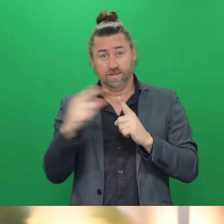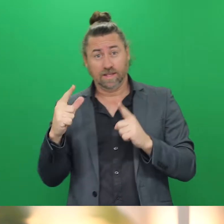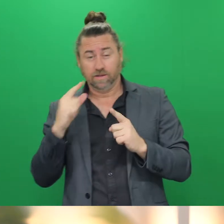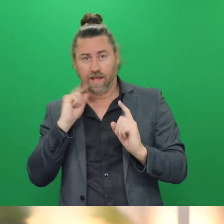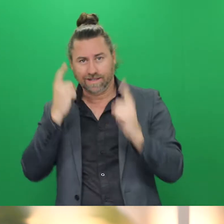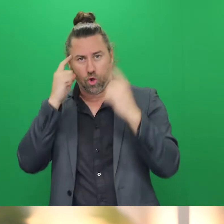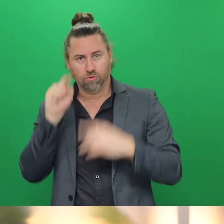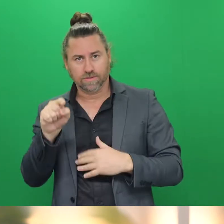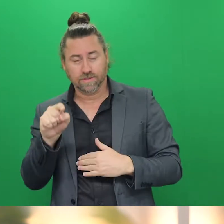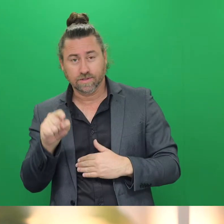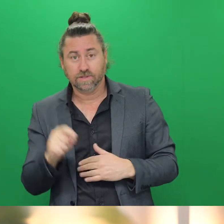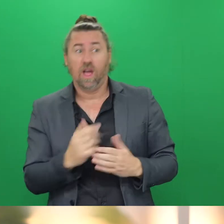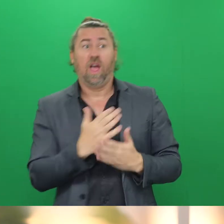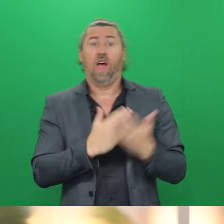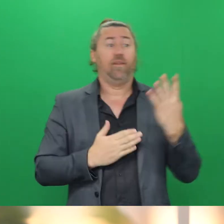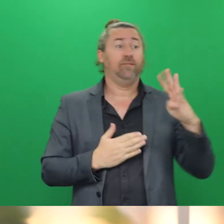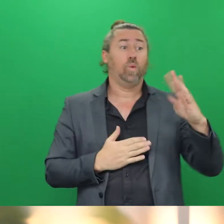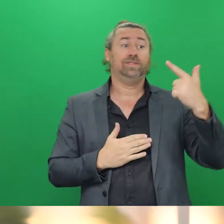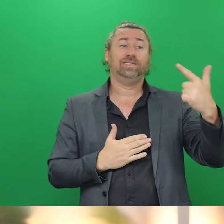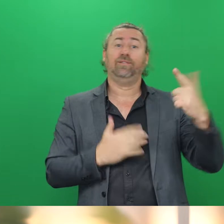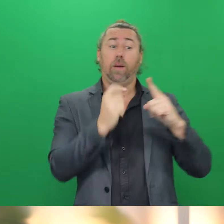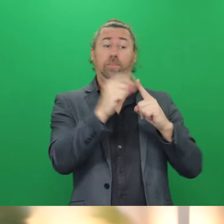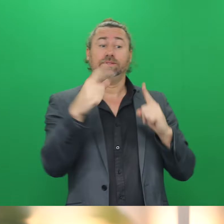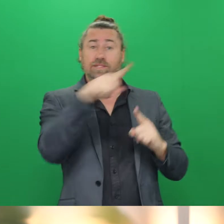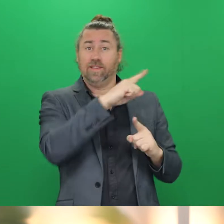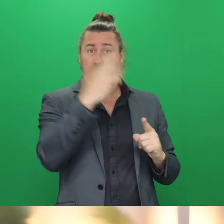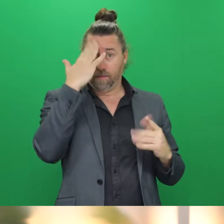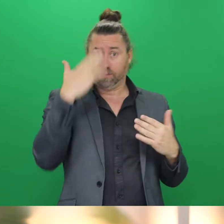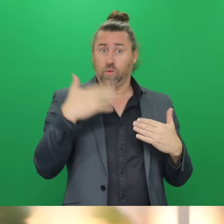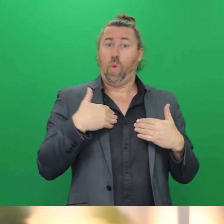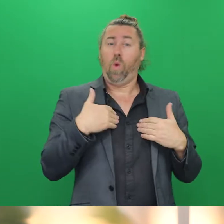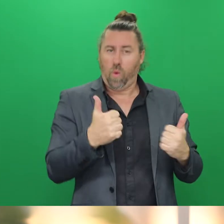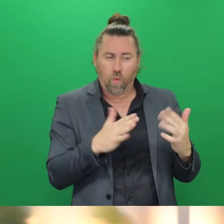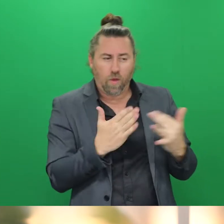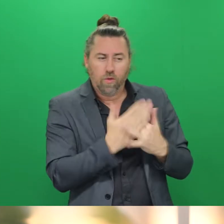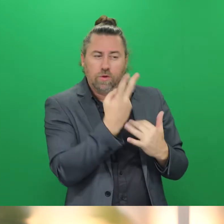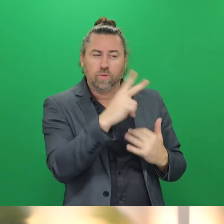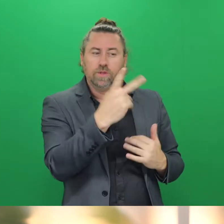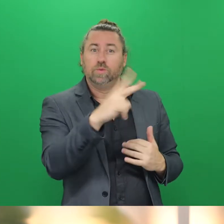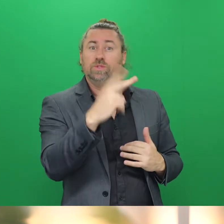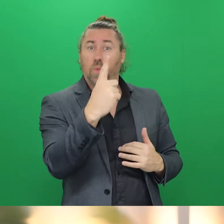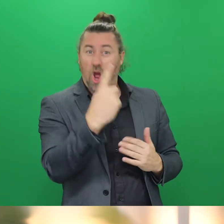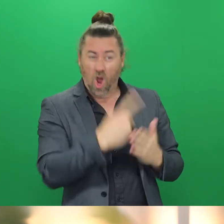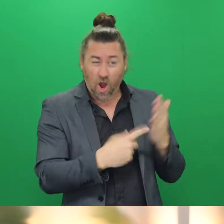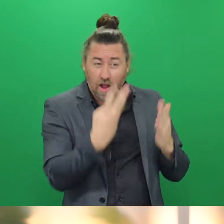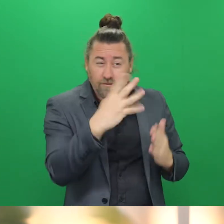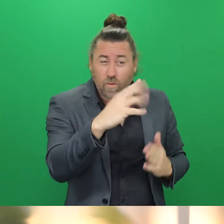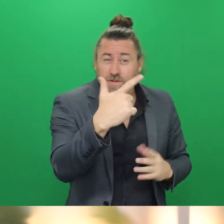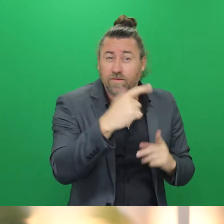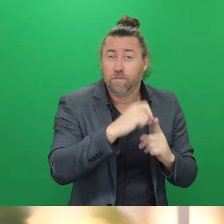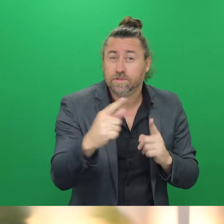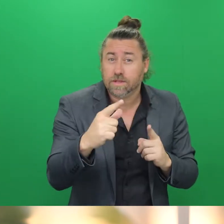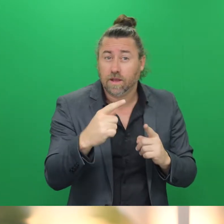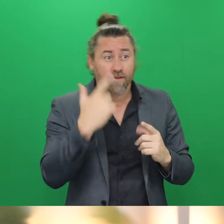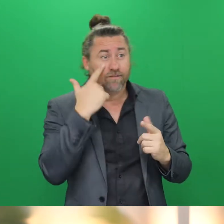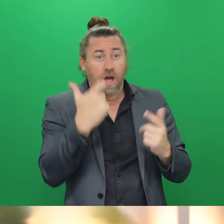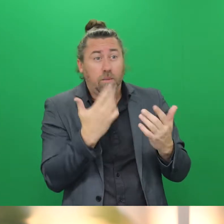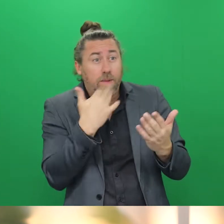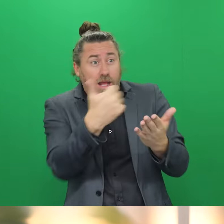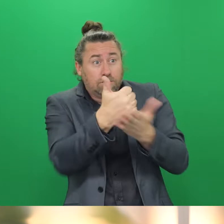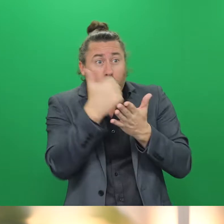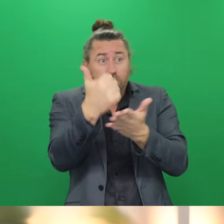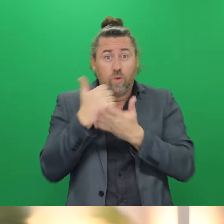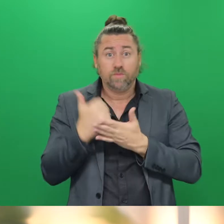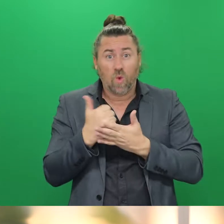almost half, 47%, of those who had a mental health disorder in 2021 sought support, and that was an increase since the last study